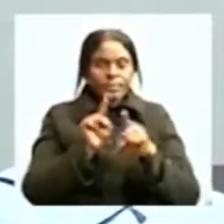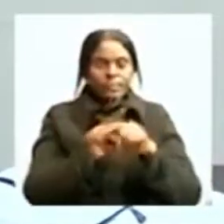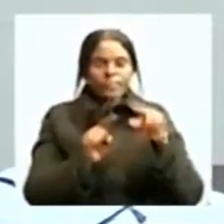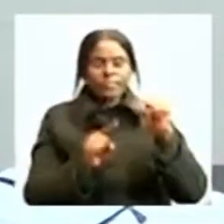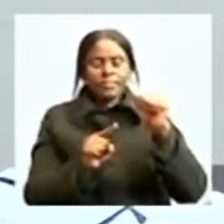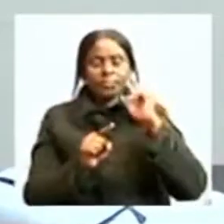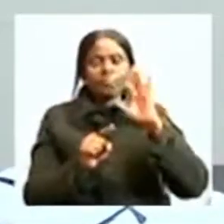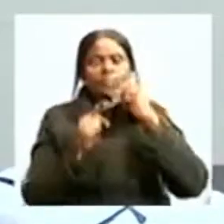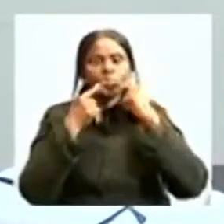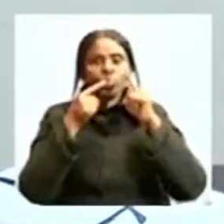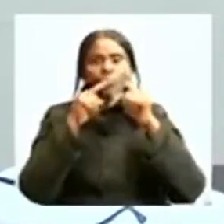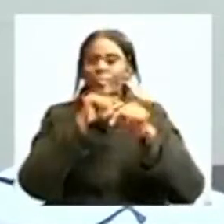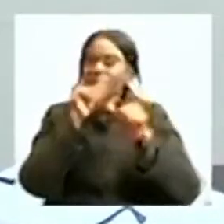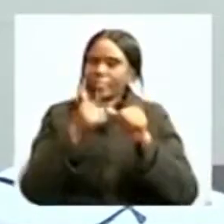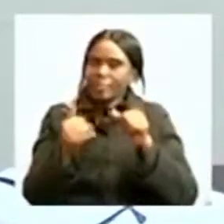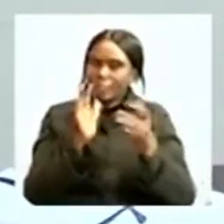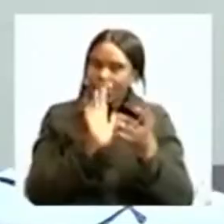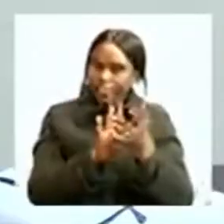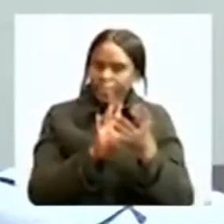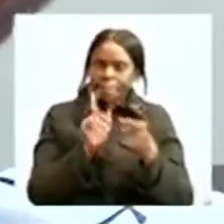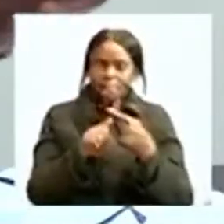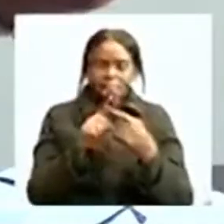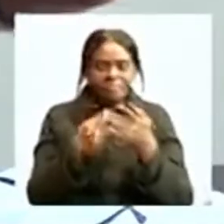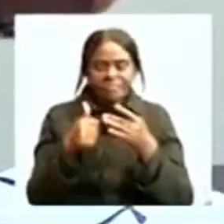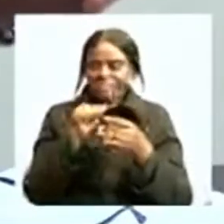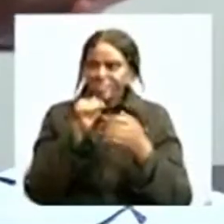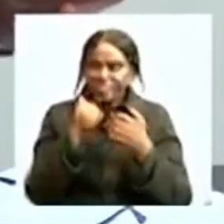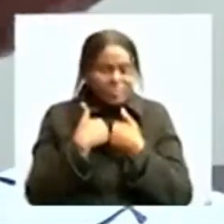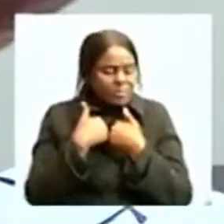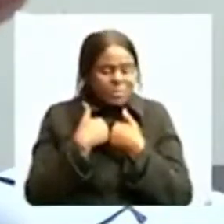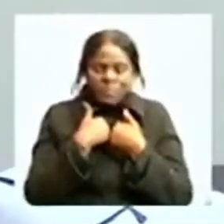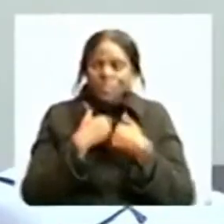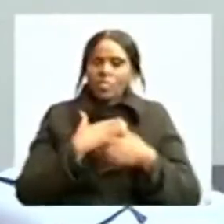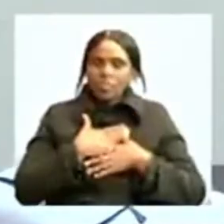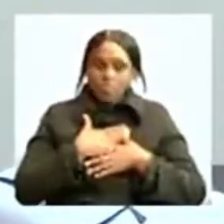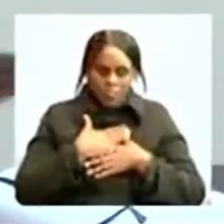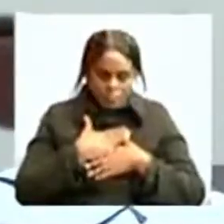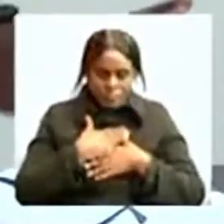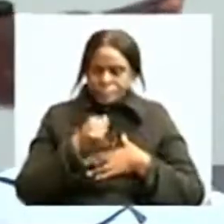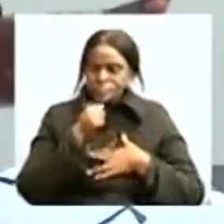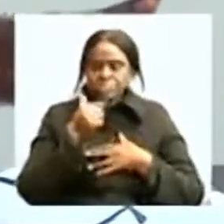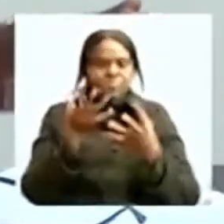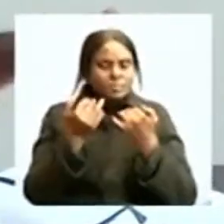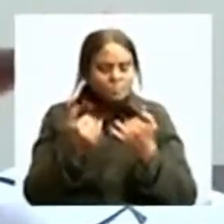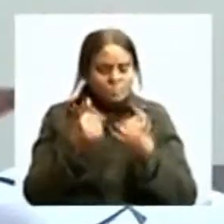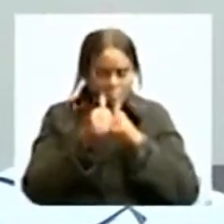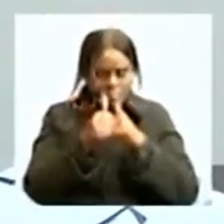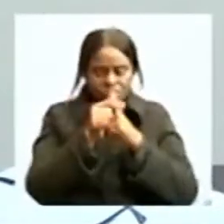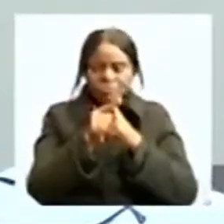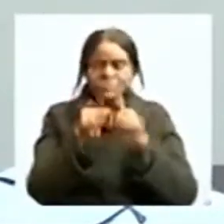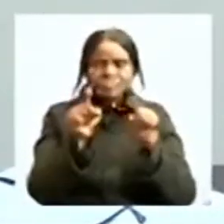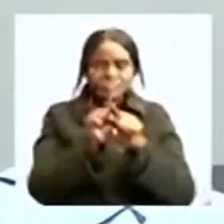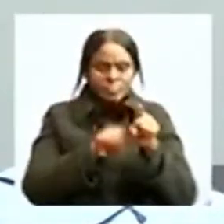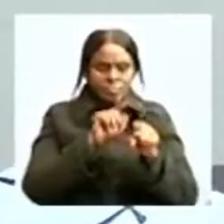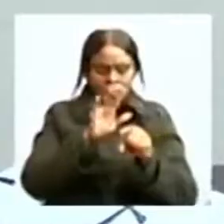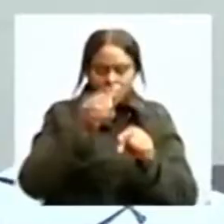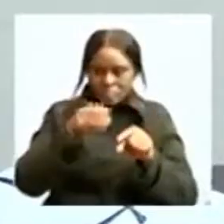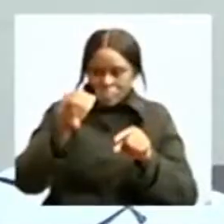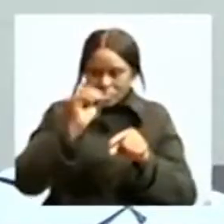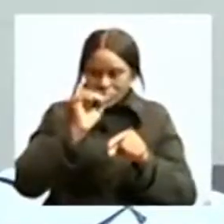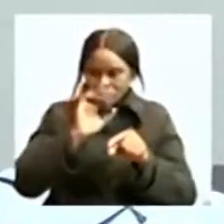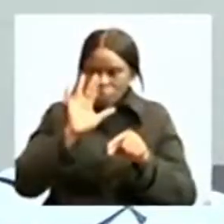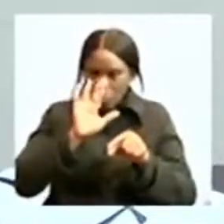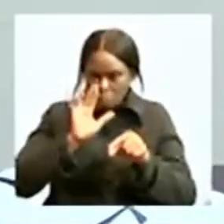PS's circulars, we quote everything, but they don't have courtesy, they don't want to follow, they are in their own